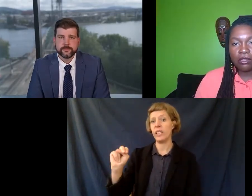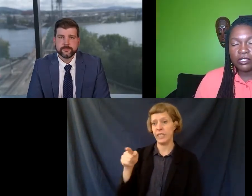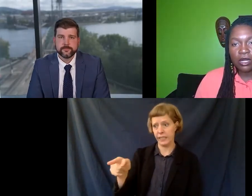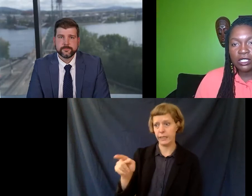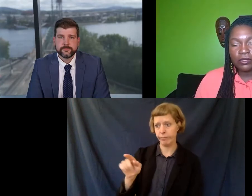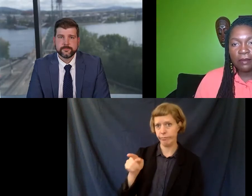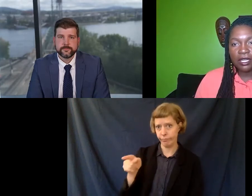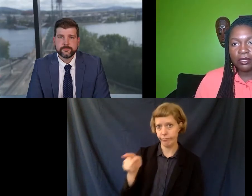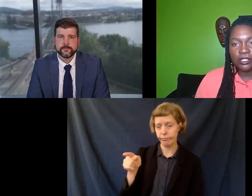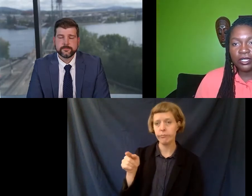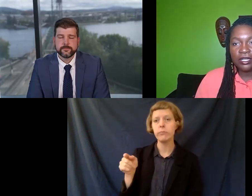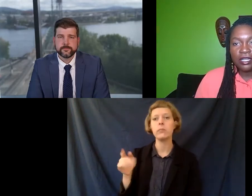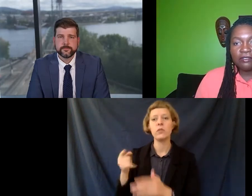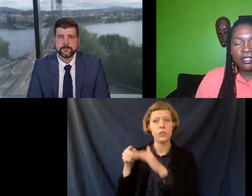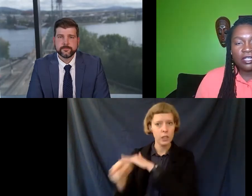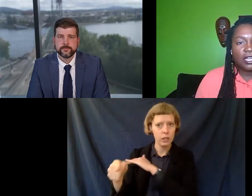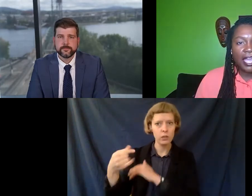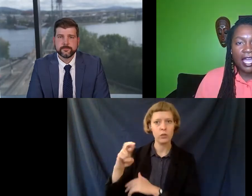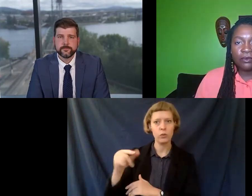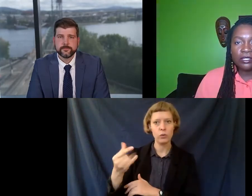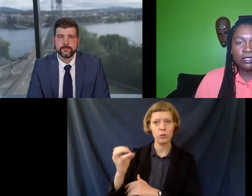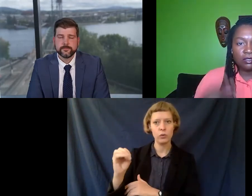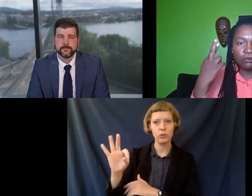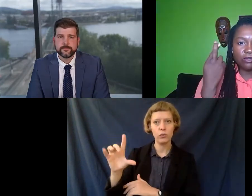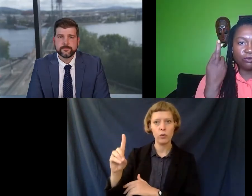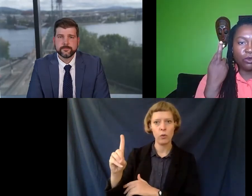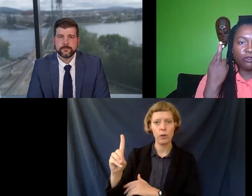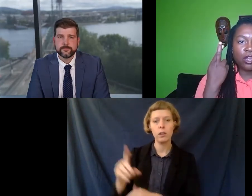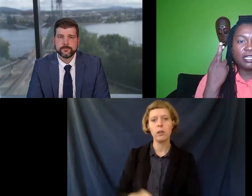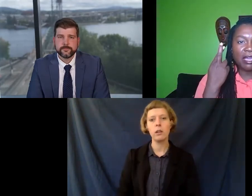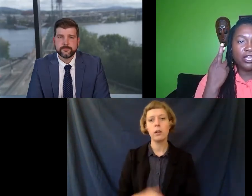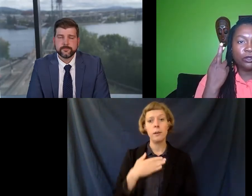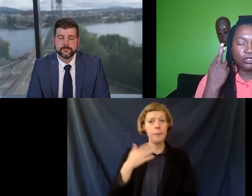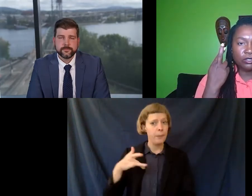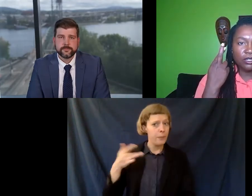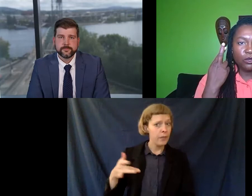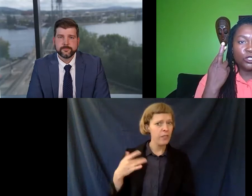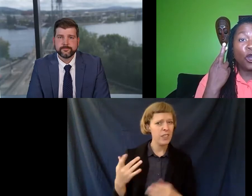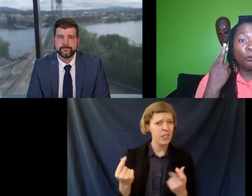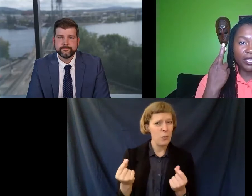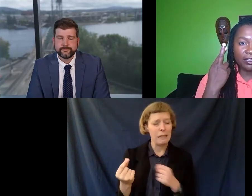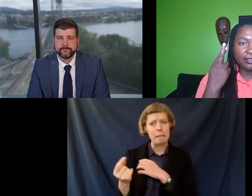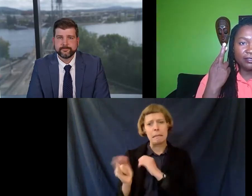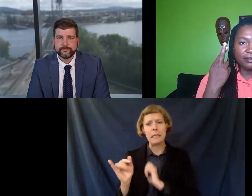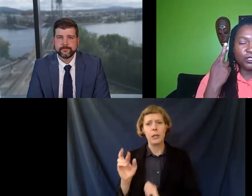in Oregon and all of us watching what was happening in Minnesota, the feeling that I had was one of crossing my fingers,